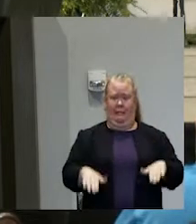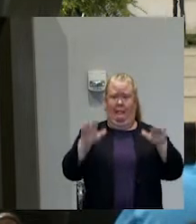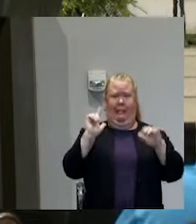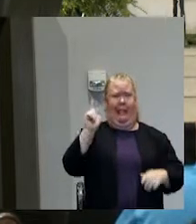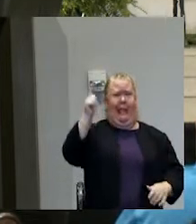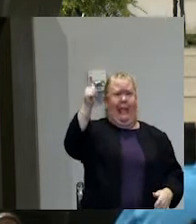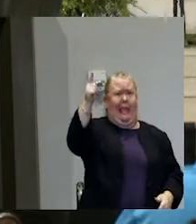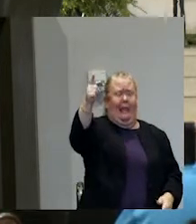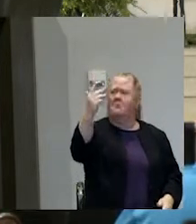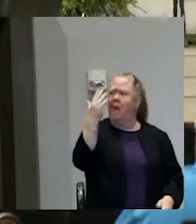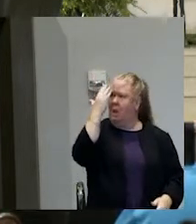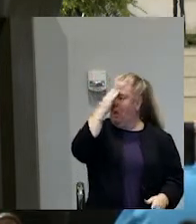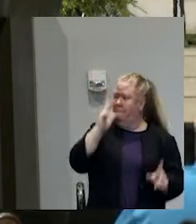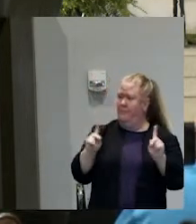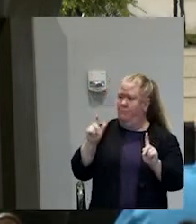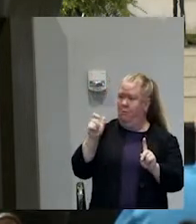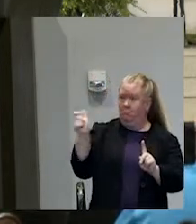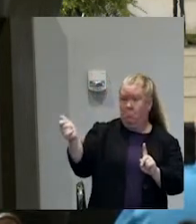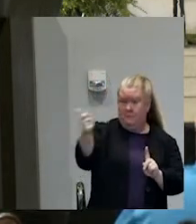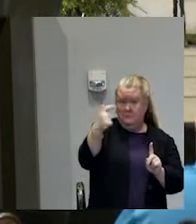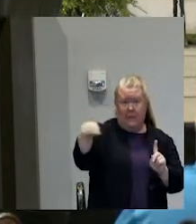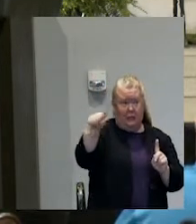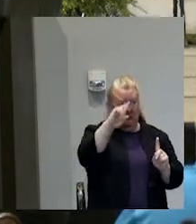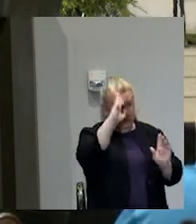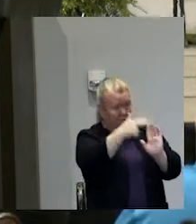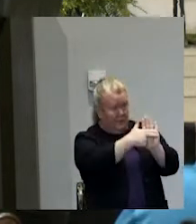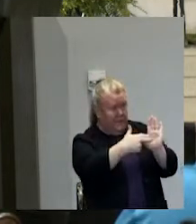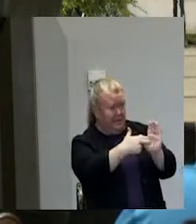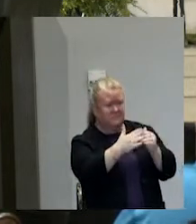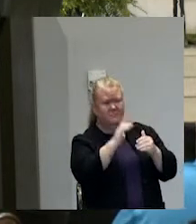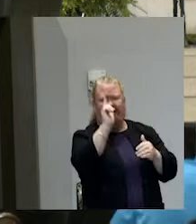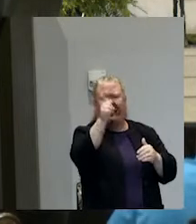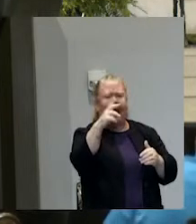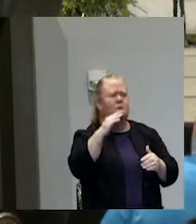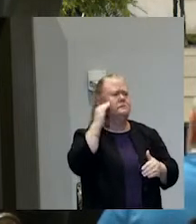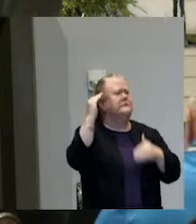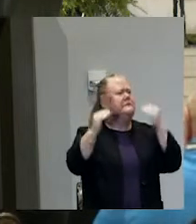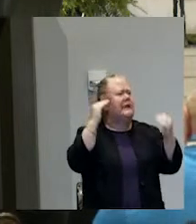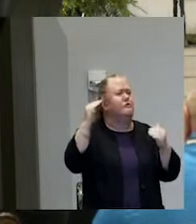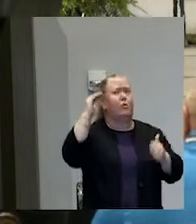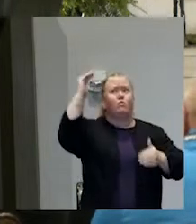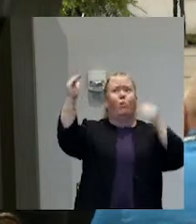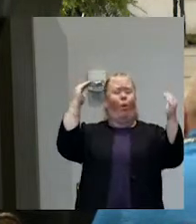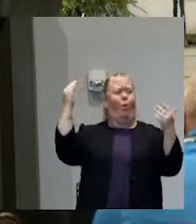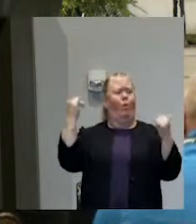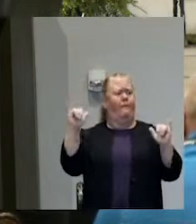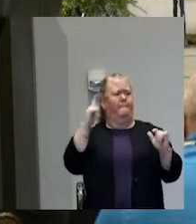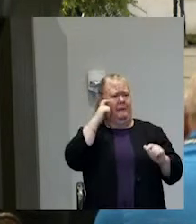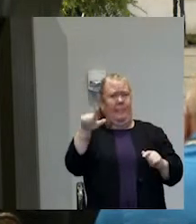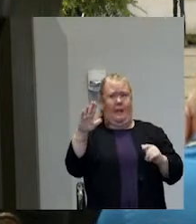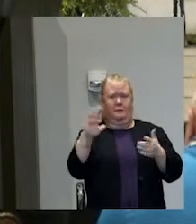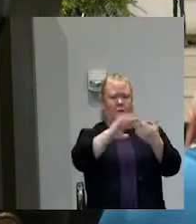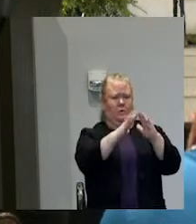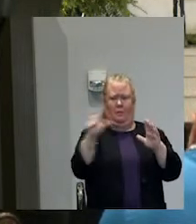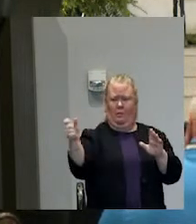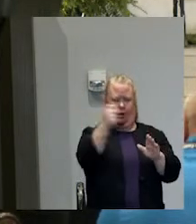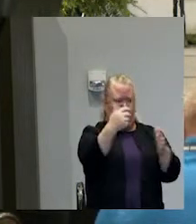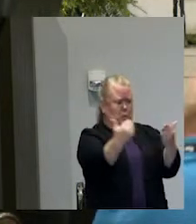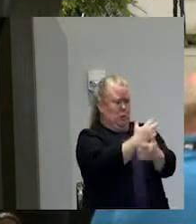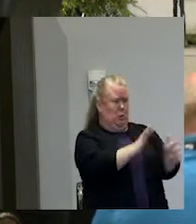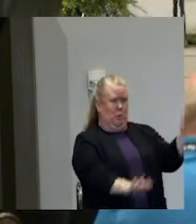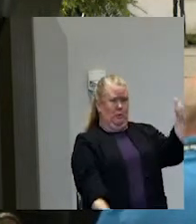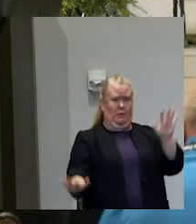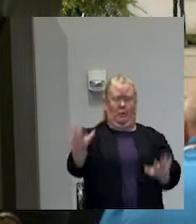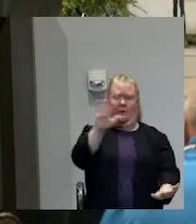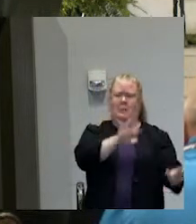that if they are diagnosed maybe at late teenage or early adulthood, they because they're new to the community and new to learning this, I